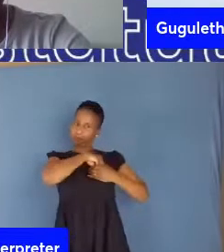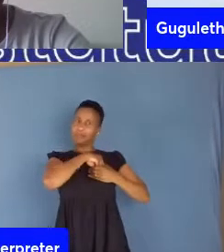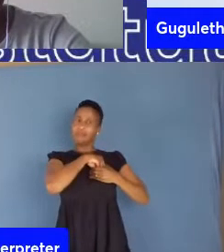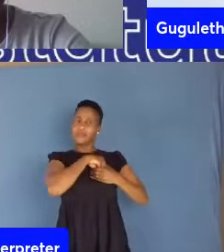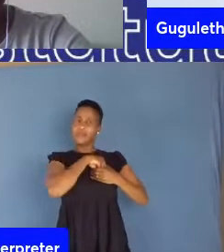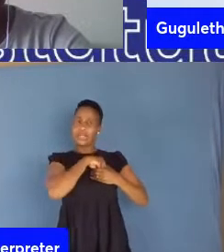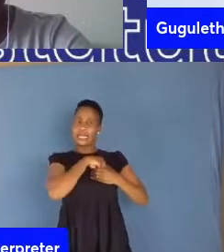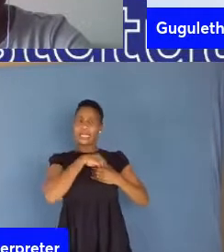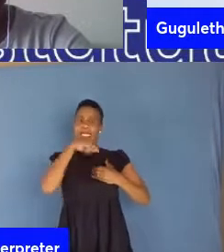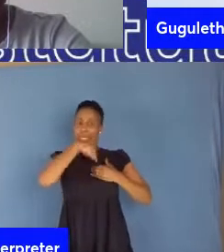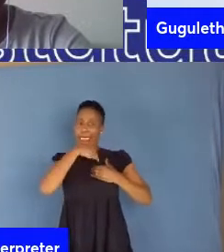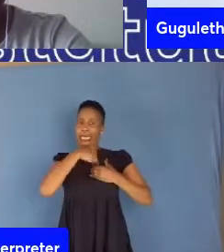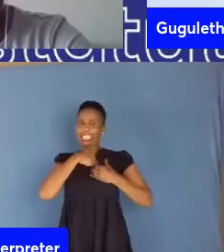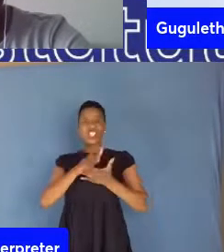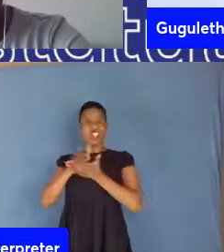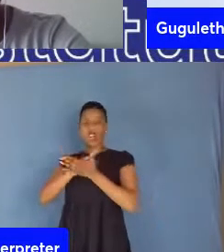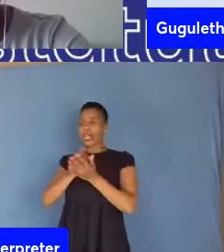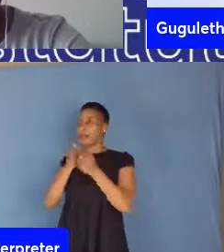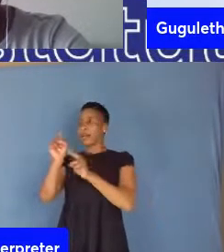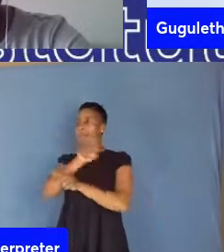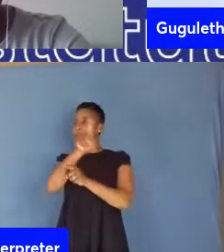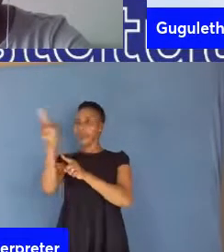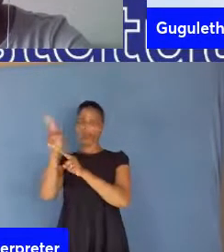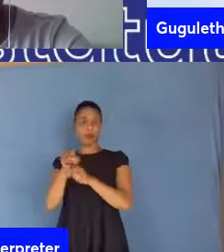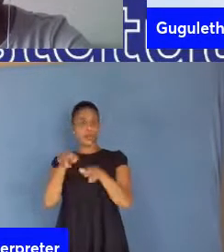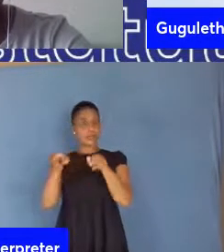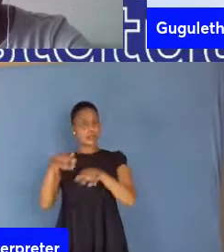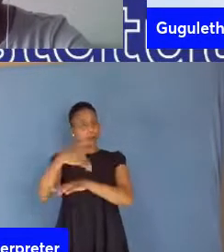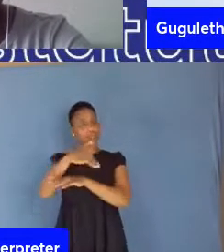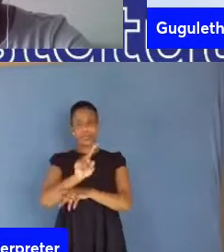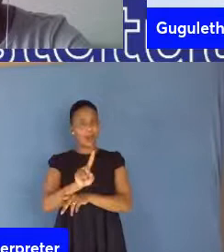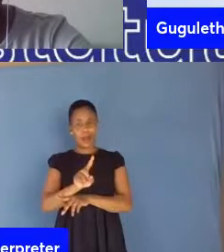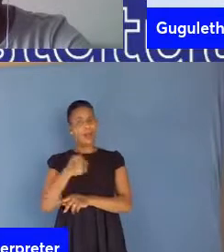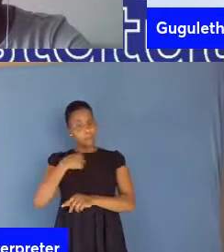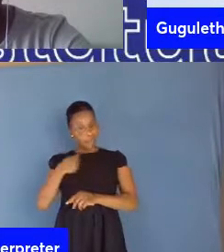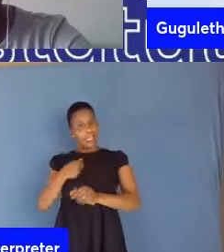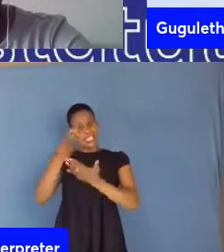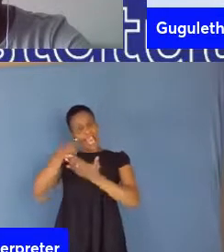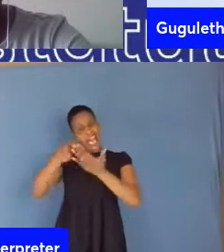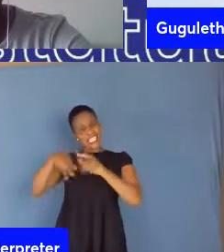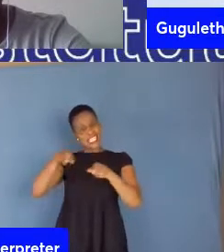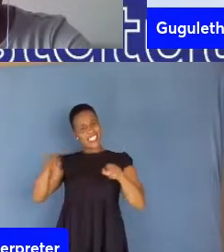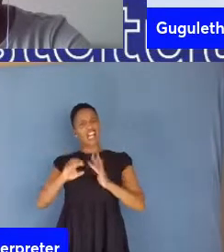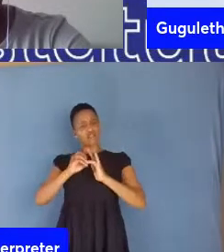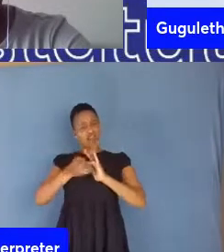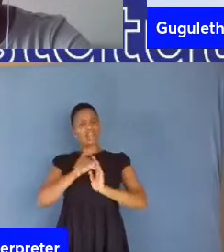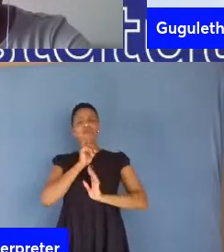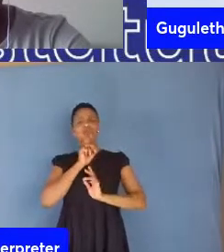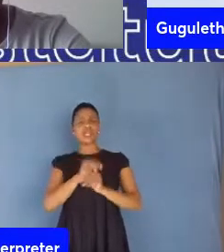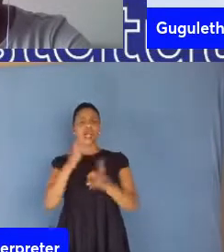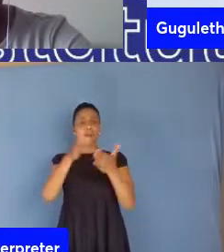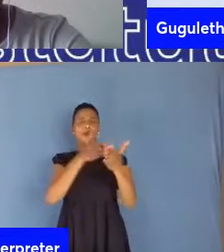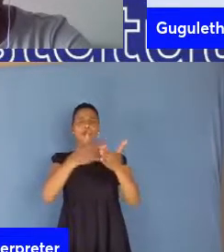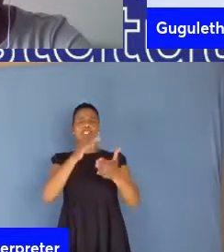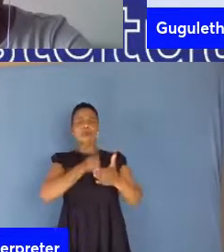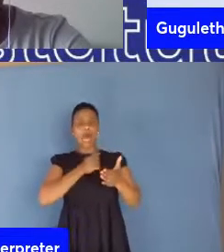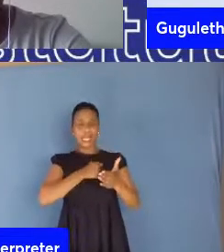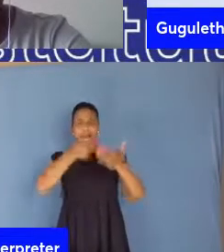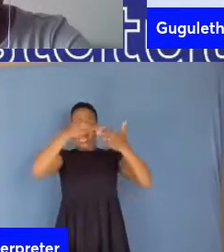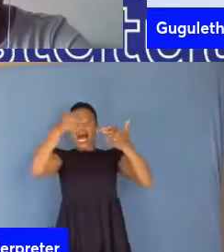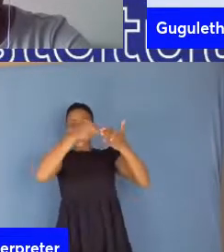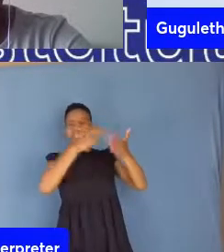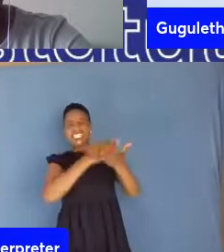what is shared by the street. So even as an artist, I try and use my music to highlight some of the problems. I mean, my first song